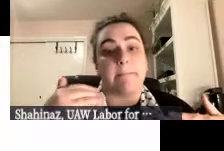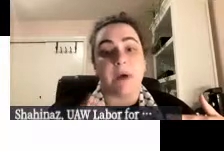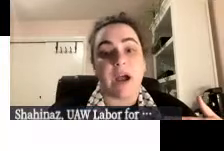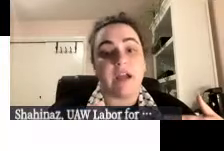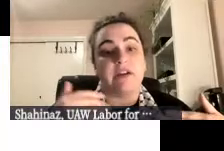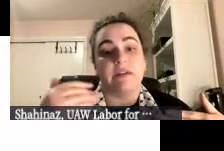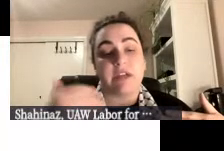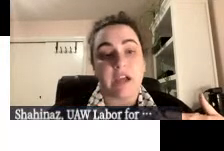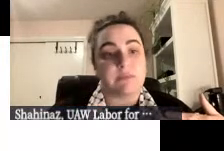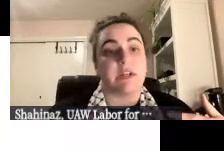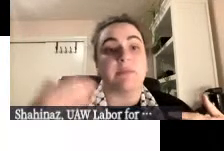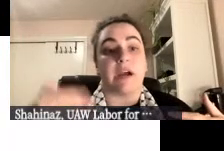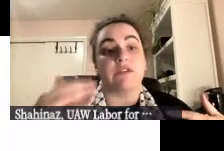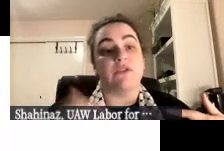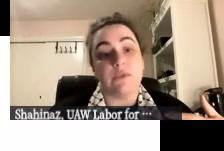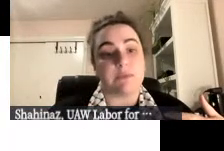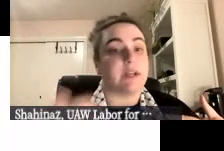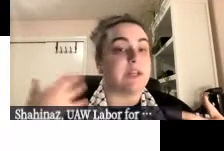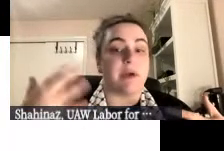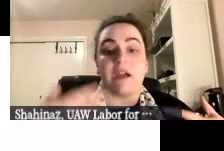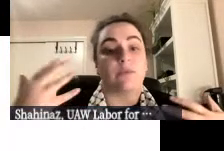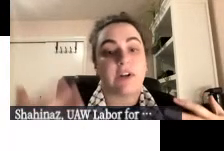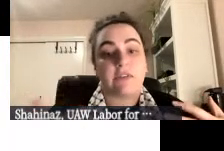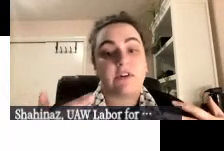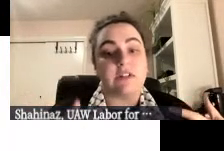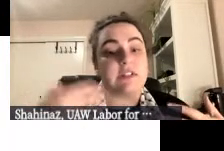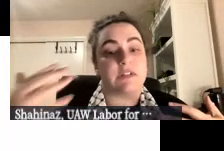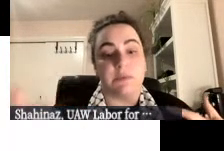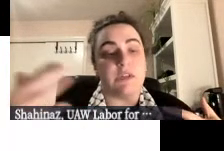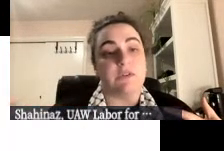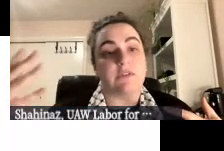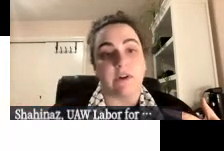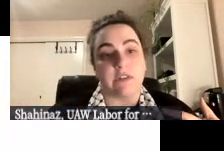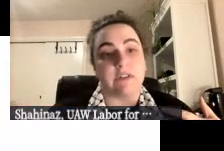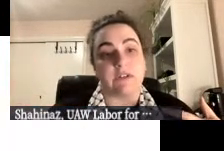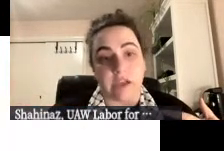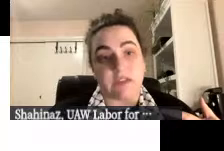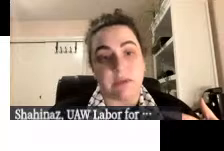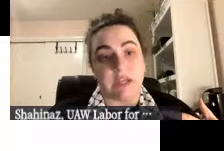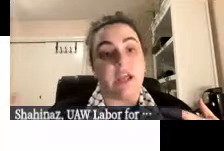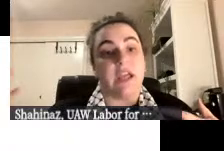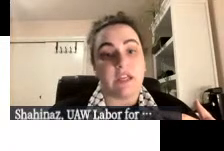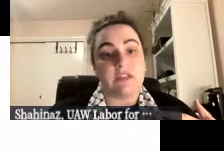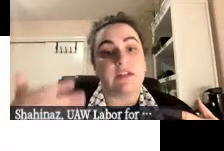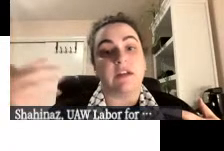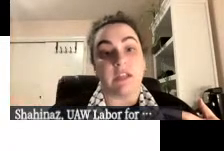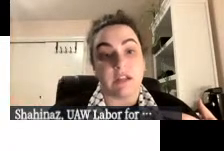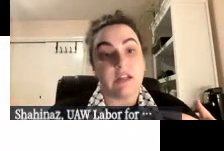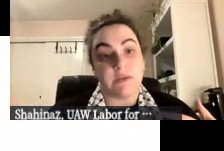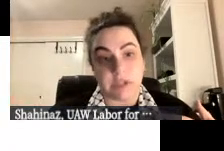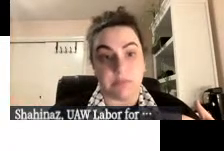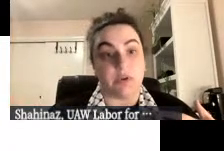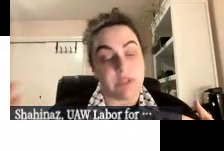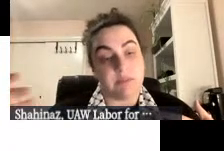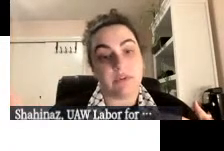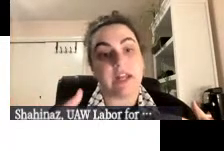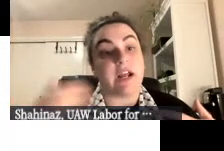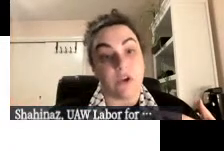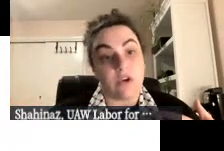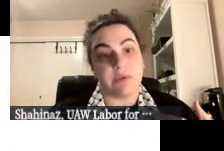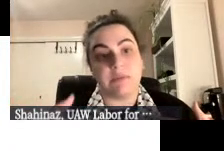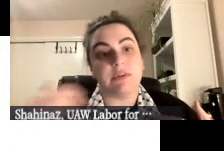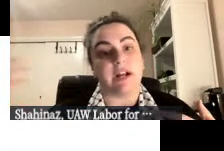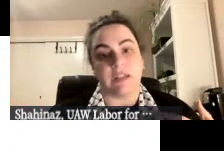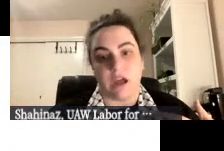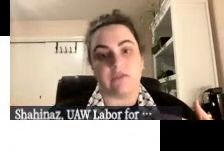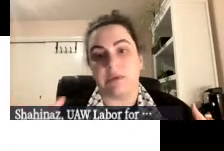like my tax money, my dues money, my whatever it is that is being used to fund this investment is killing people that I